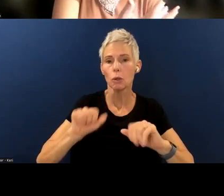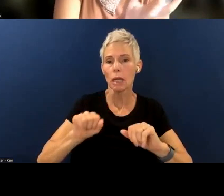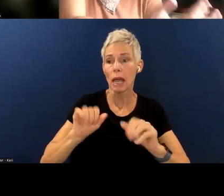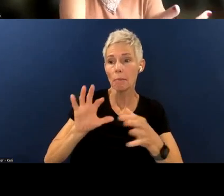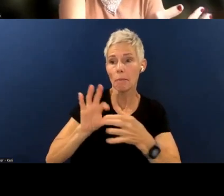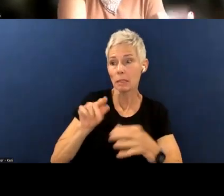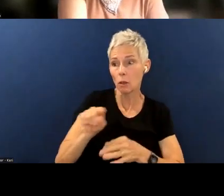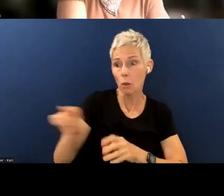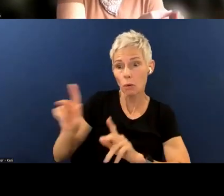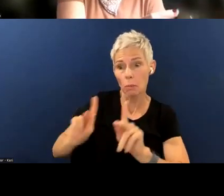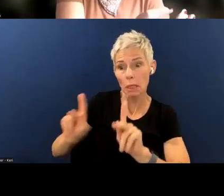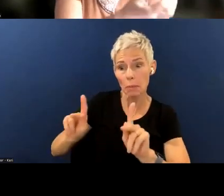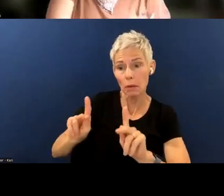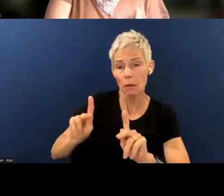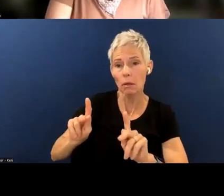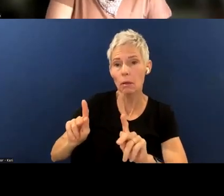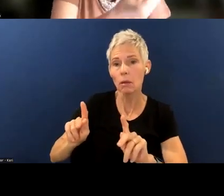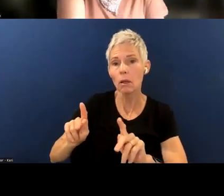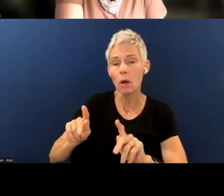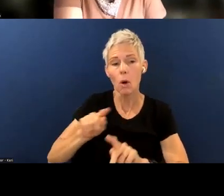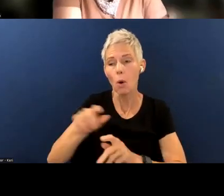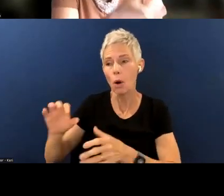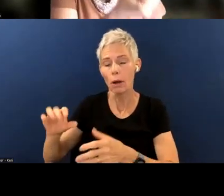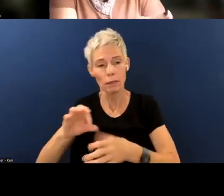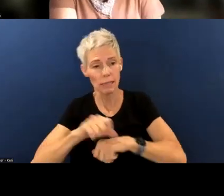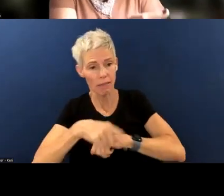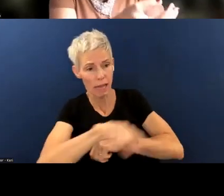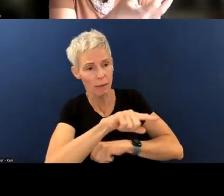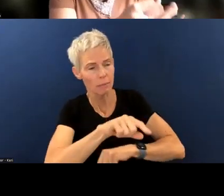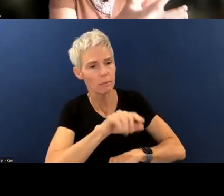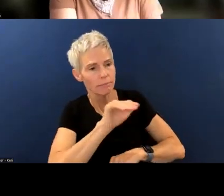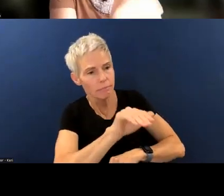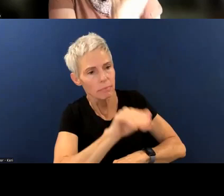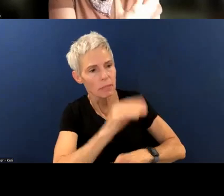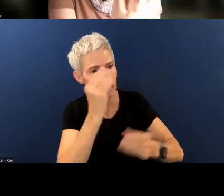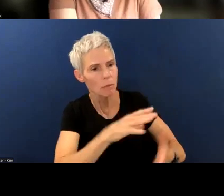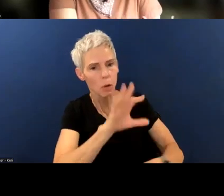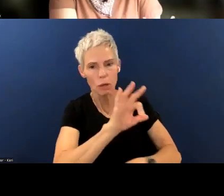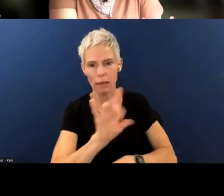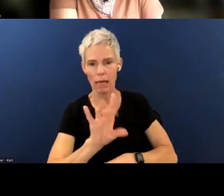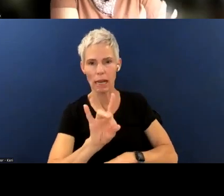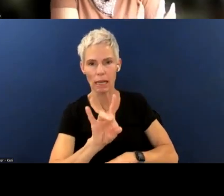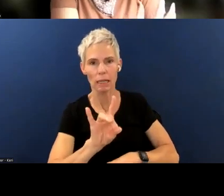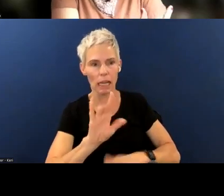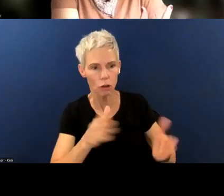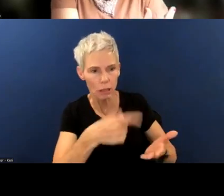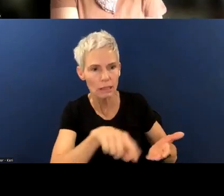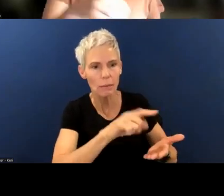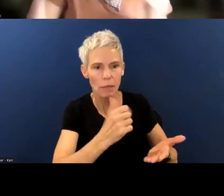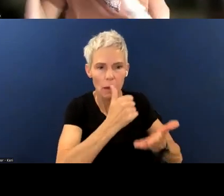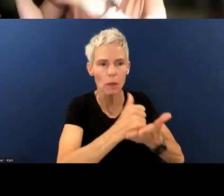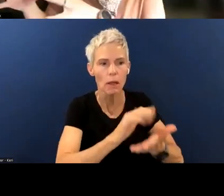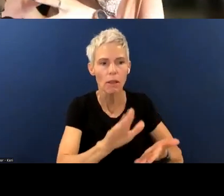people who maybe need the support from 988, who we want to encourage to reach out for 988 to help with their own mental health